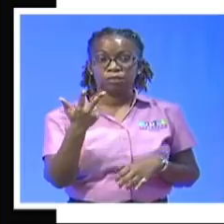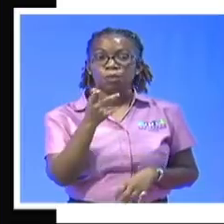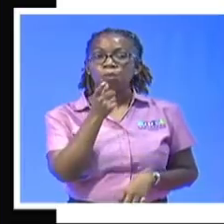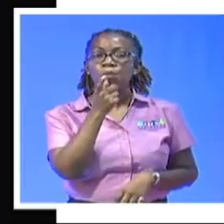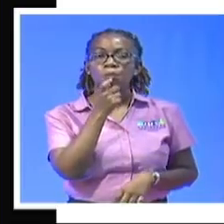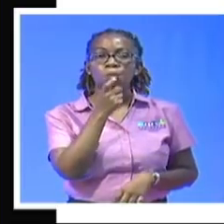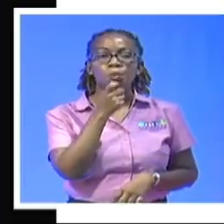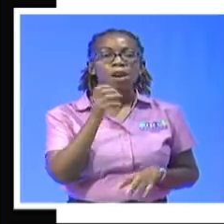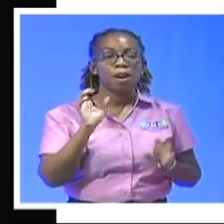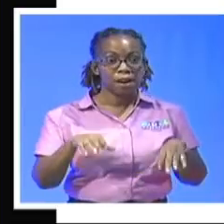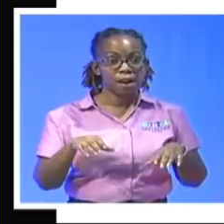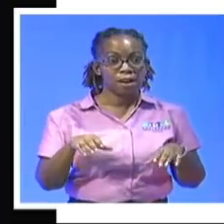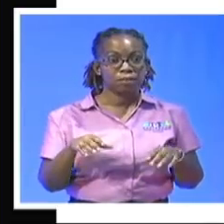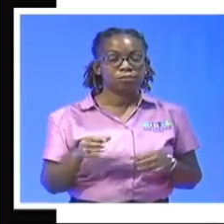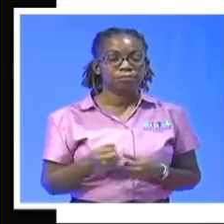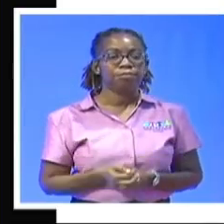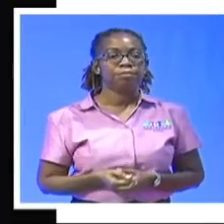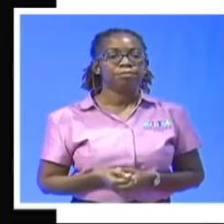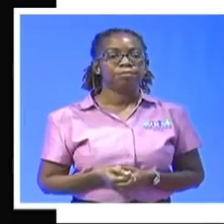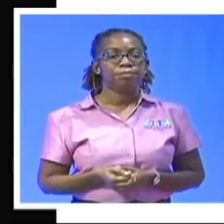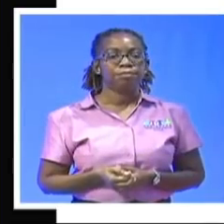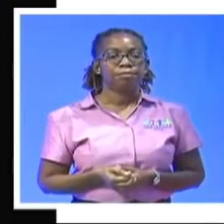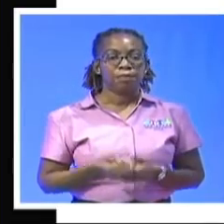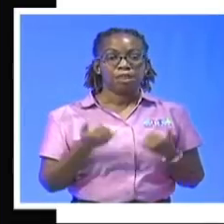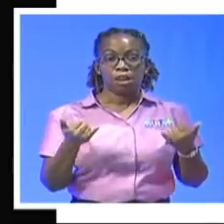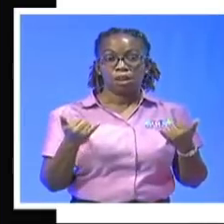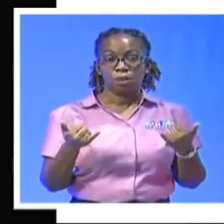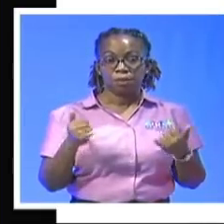dose are now